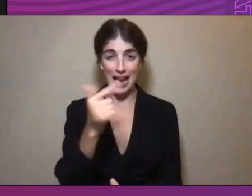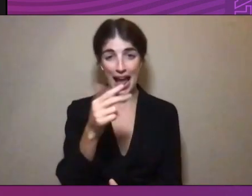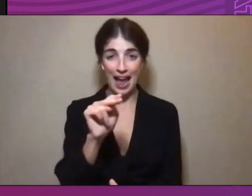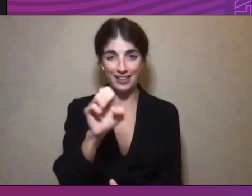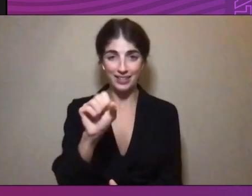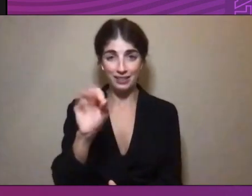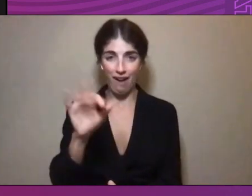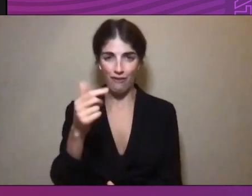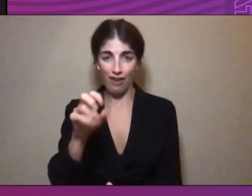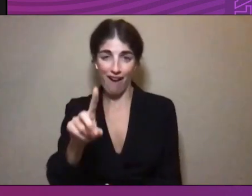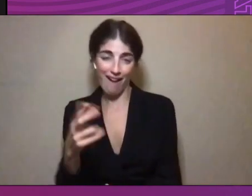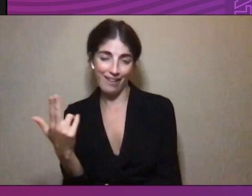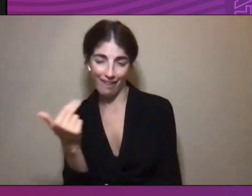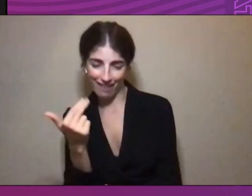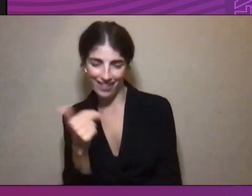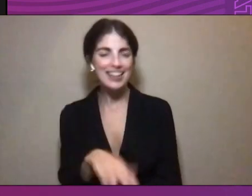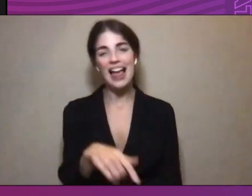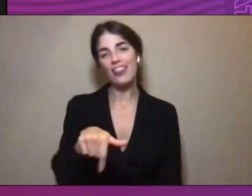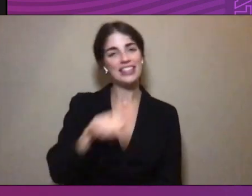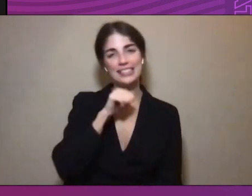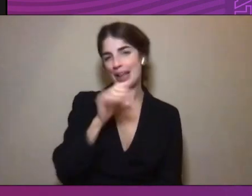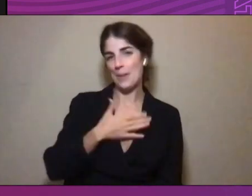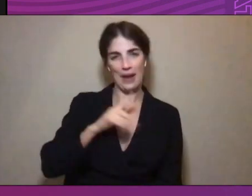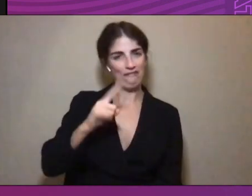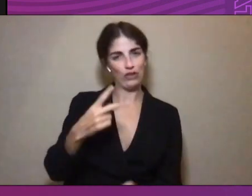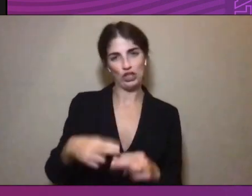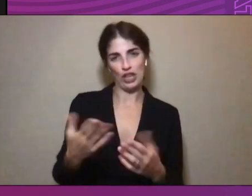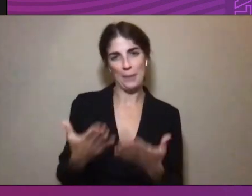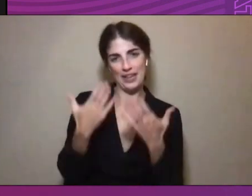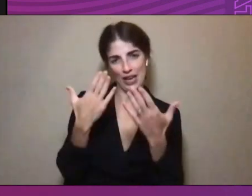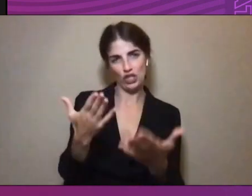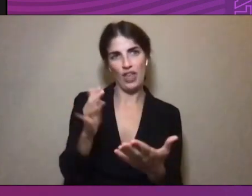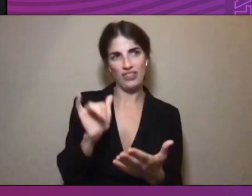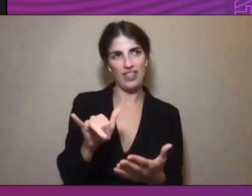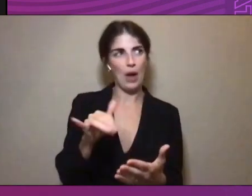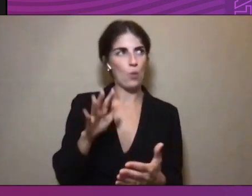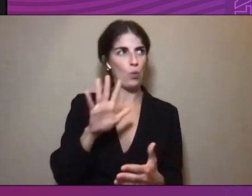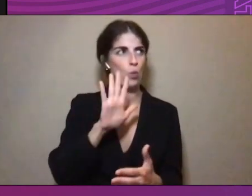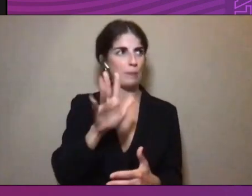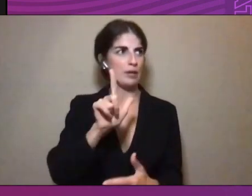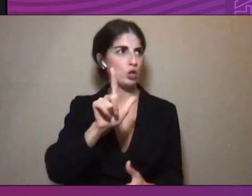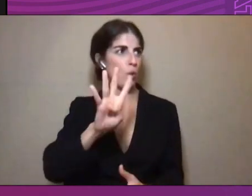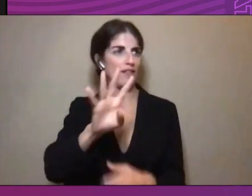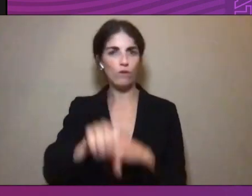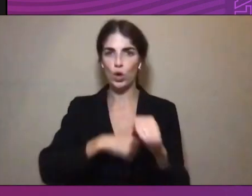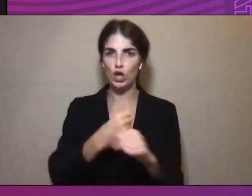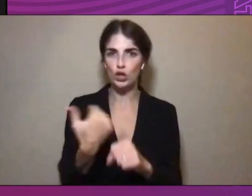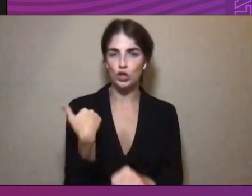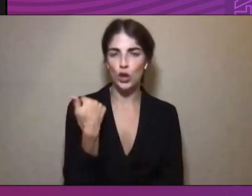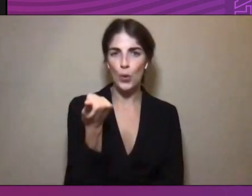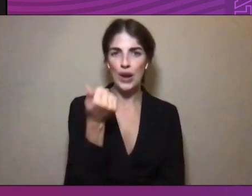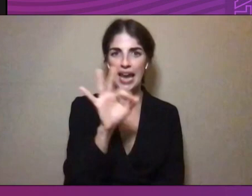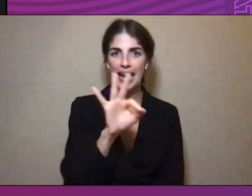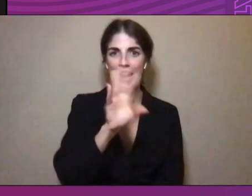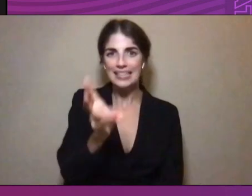This is not my first nomination. That would be 24 years ago in 1996.